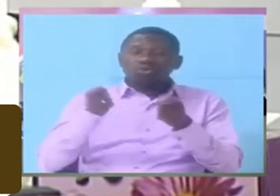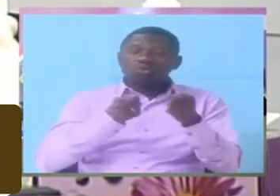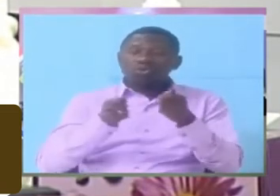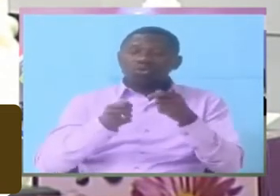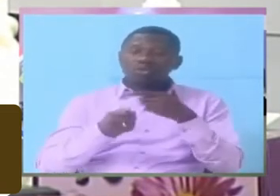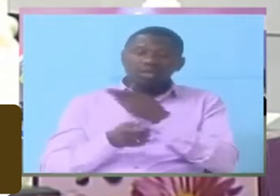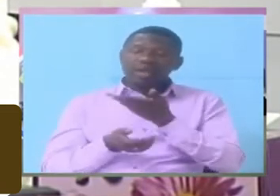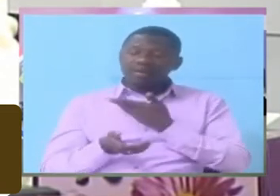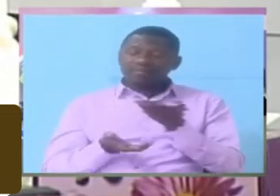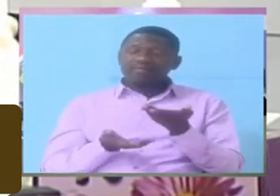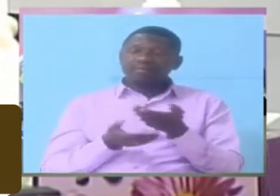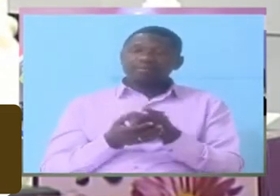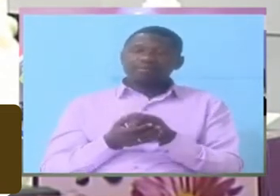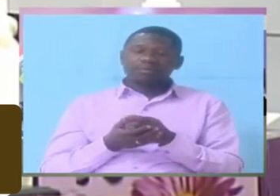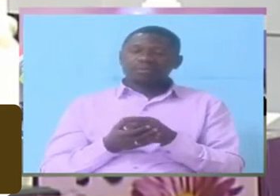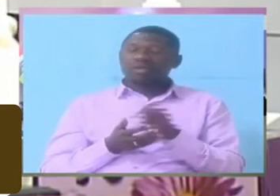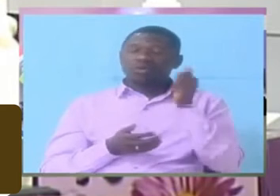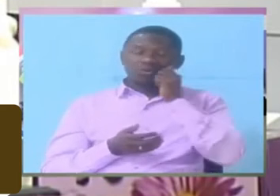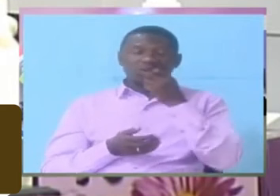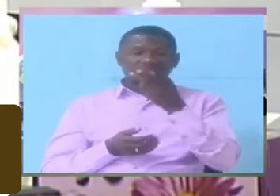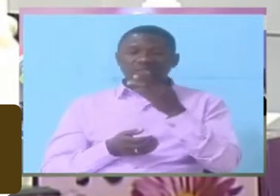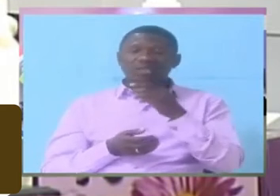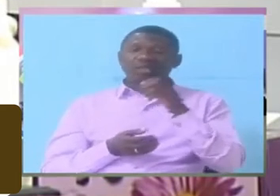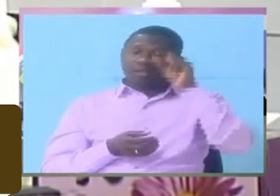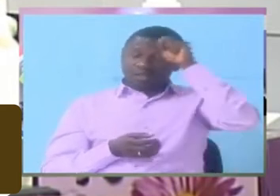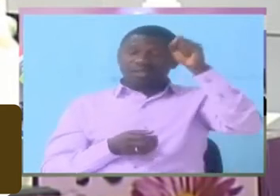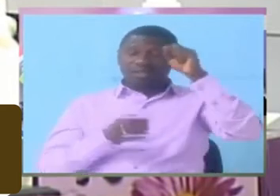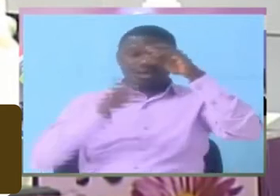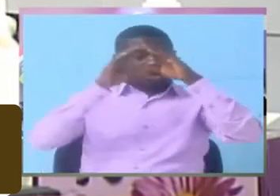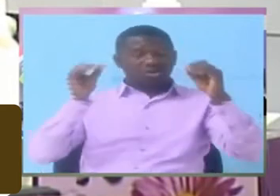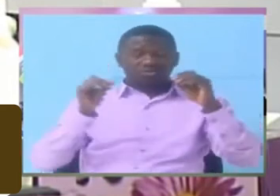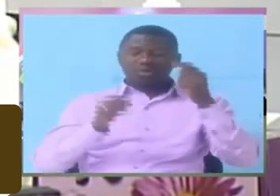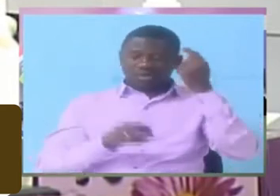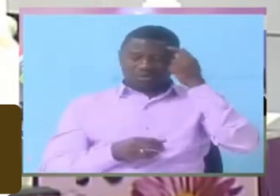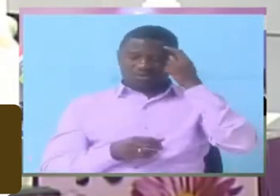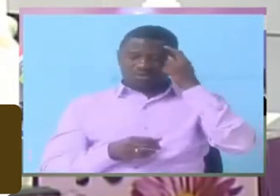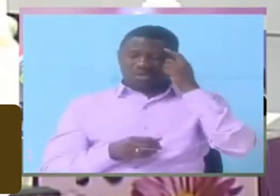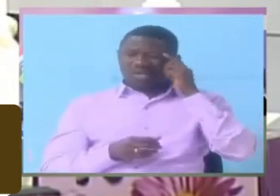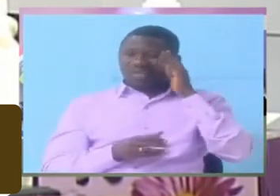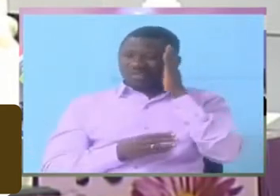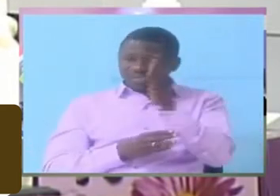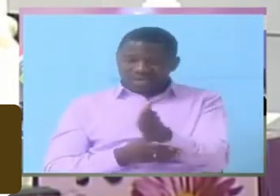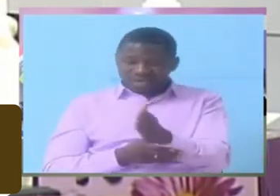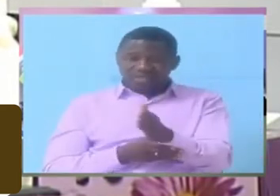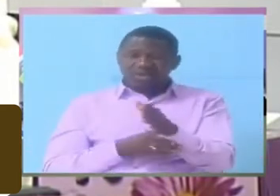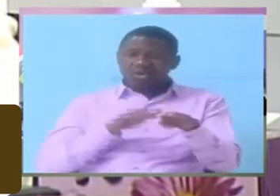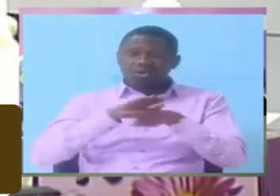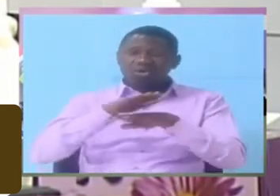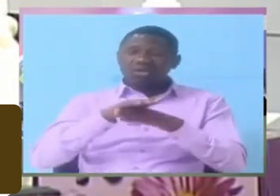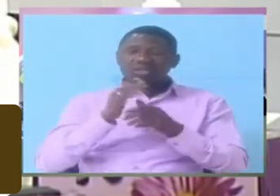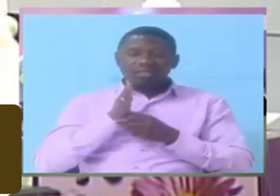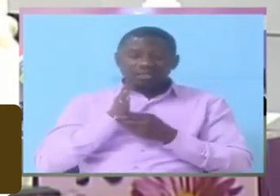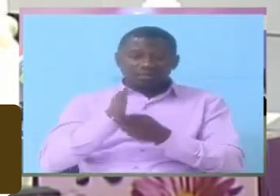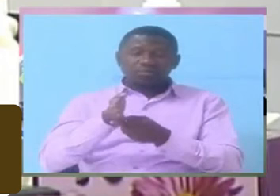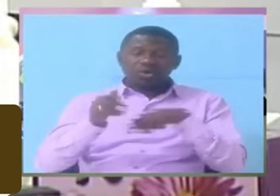house, but I want to believe that they are directly under General Baji and the former president. Kafale donc ñu le state house le ko to bari ñte lata melna